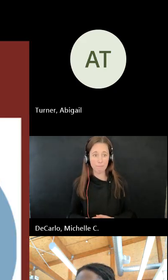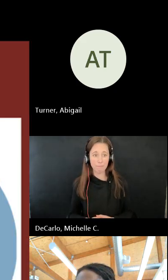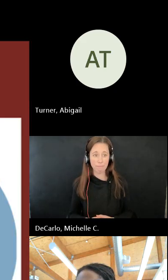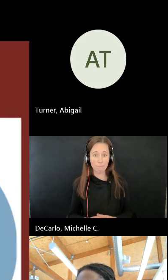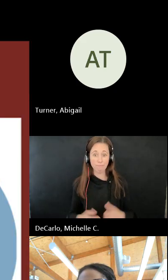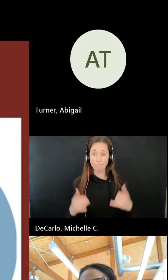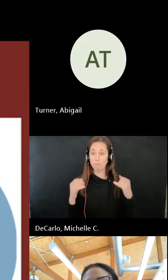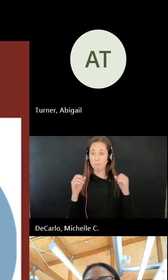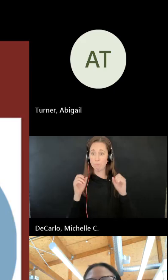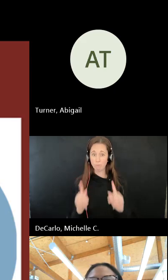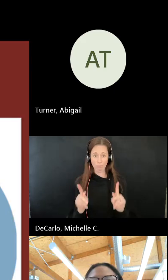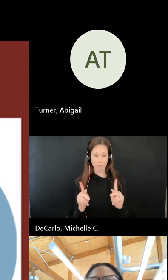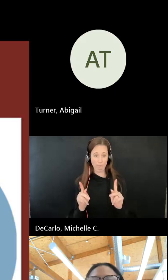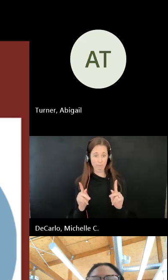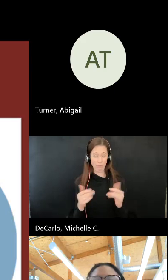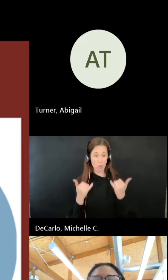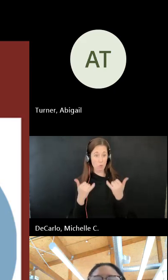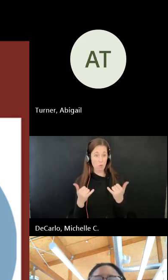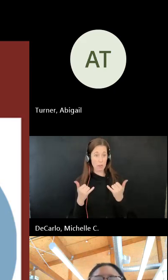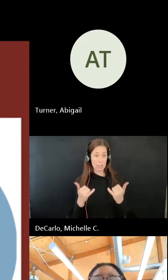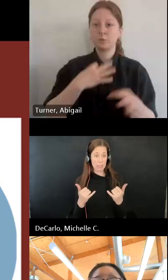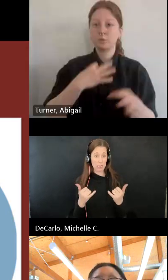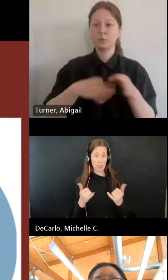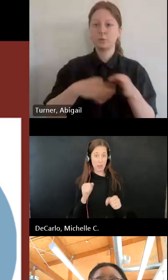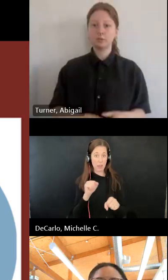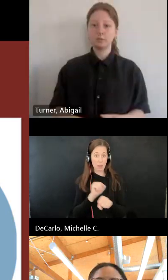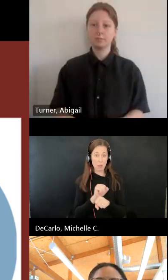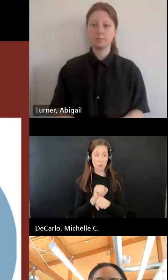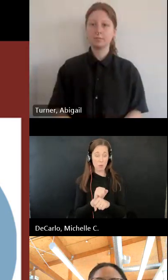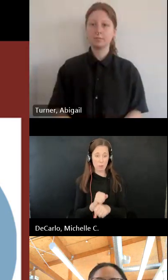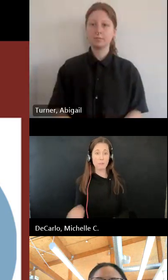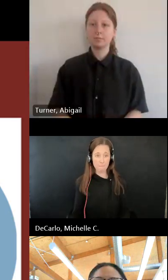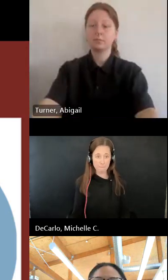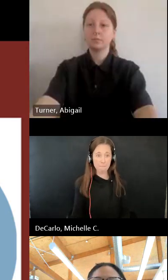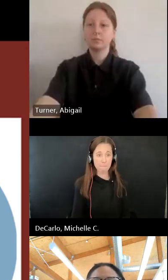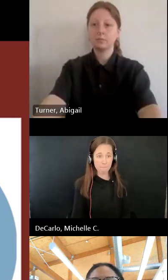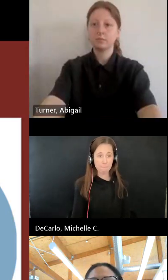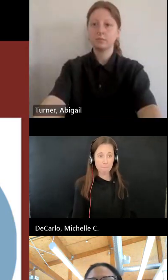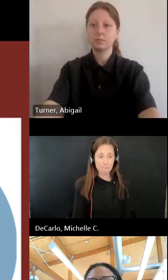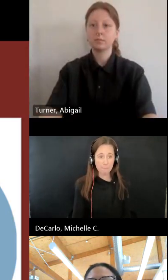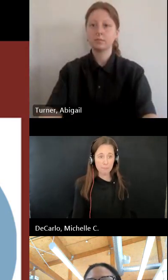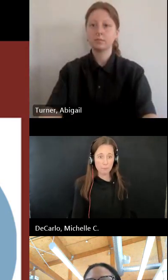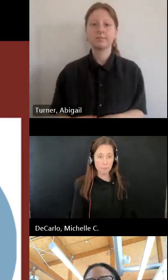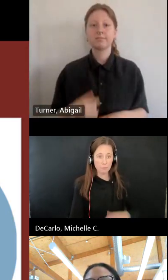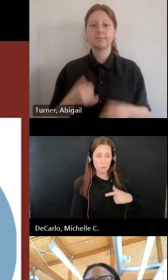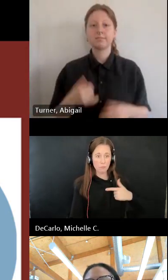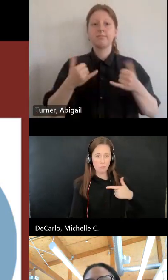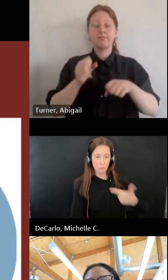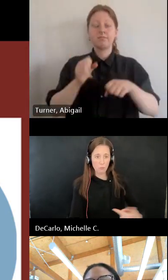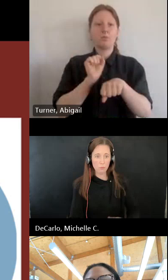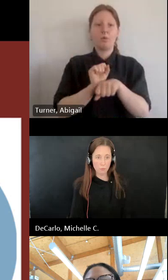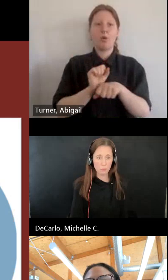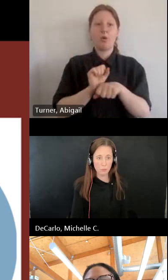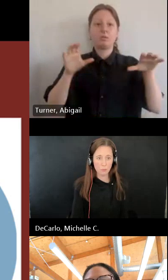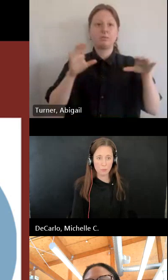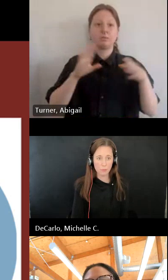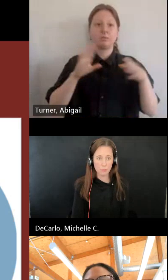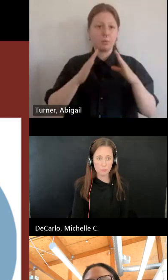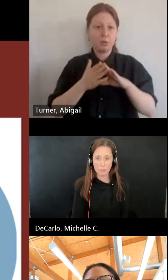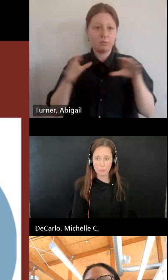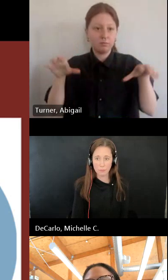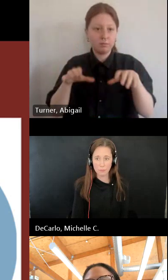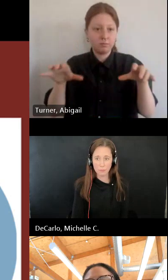Currently, I work as a community engagement specialist. And right here, I have